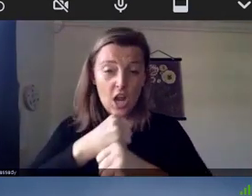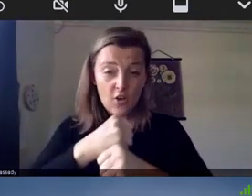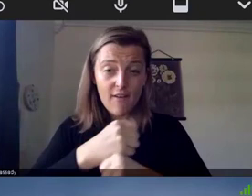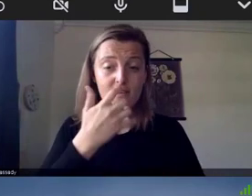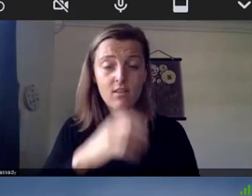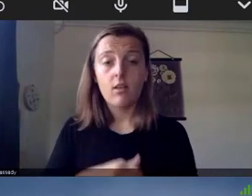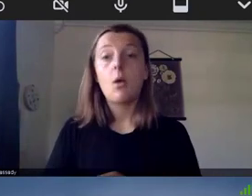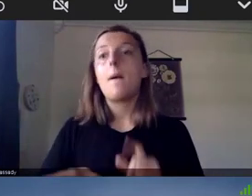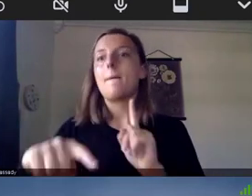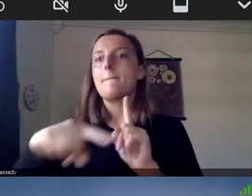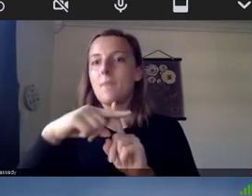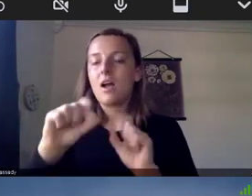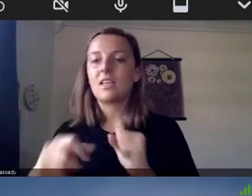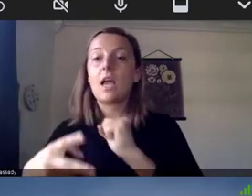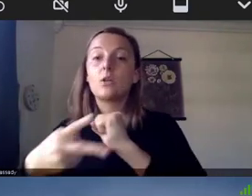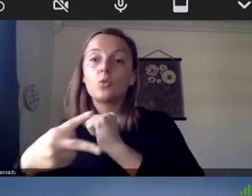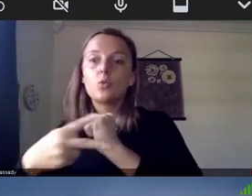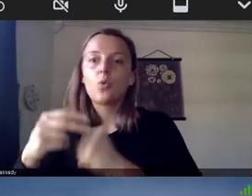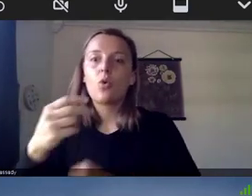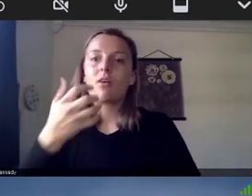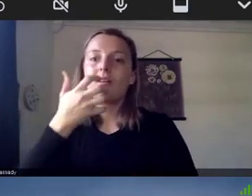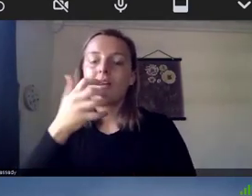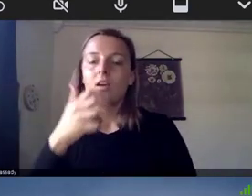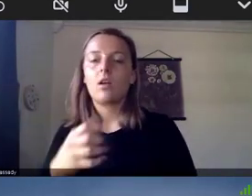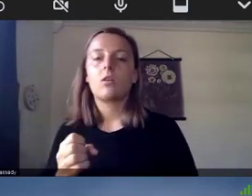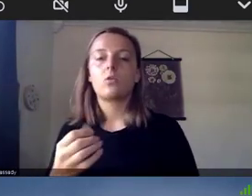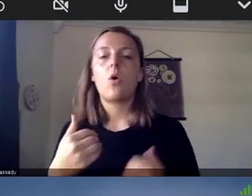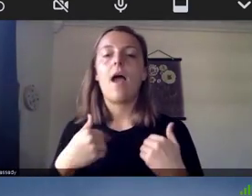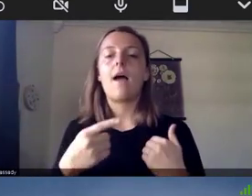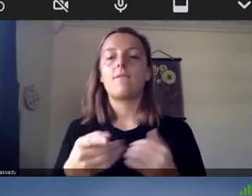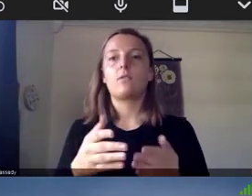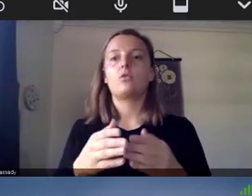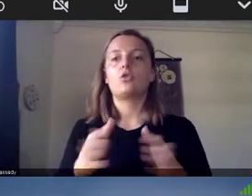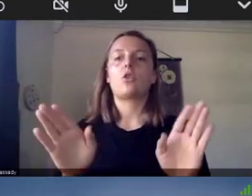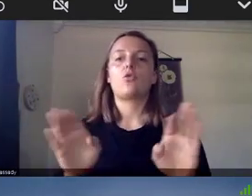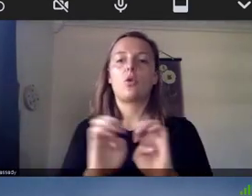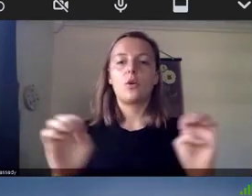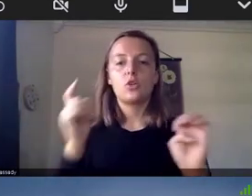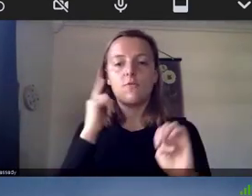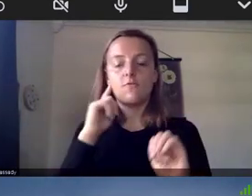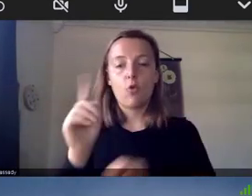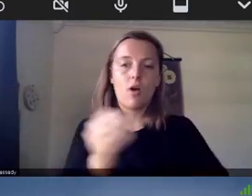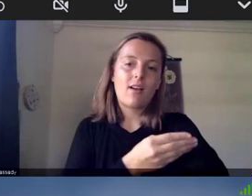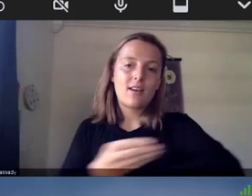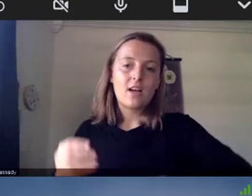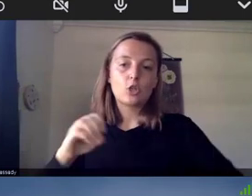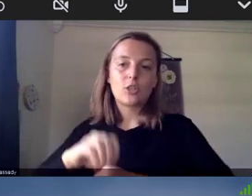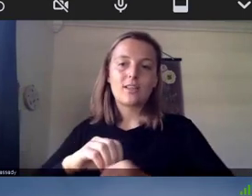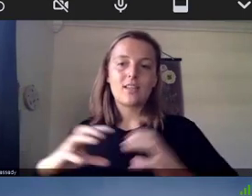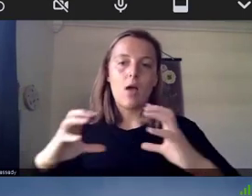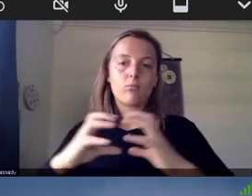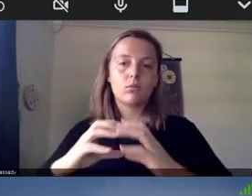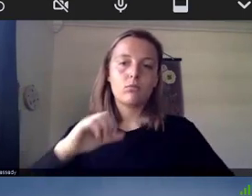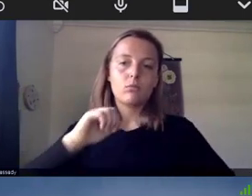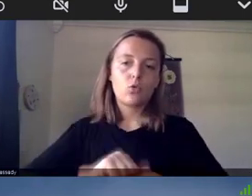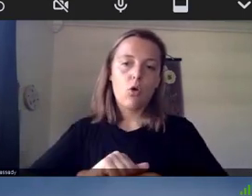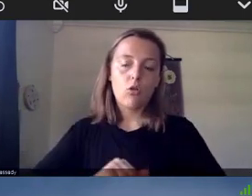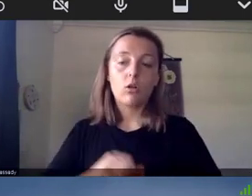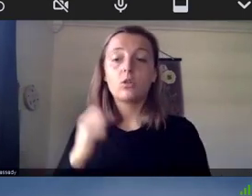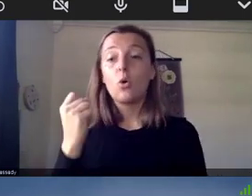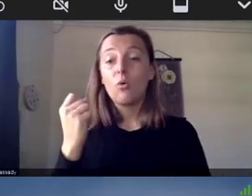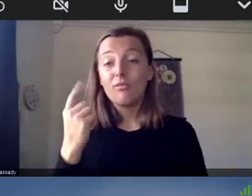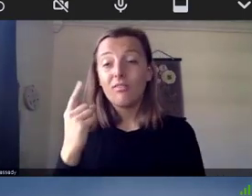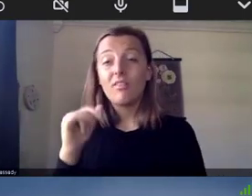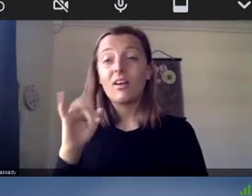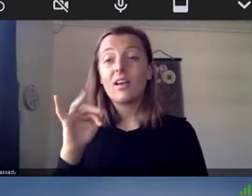equation for conduction in a solid, right? So we can think about, if it's in Cartesian coordinates, heat that's moving in the x